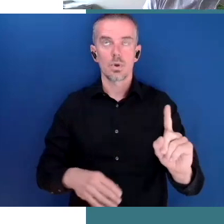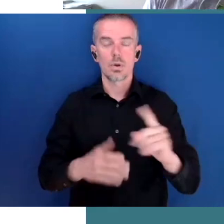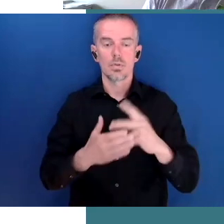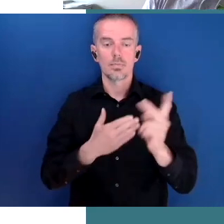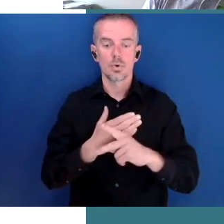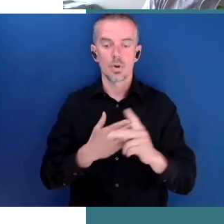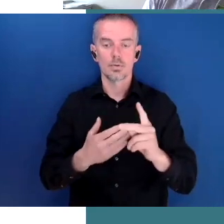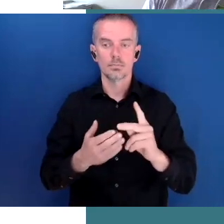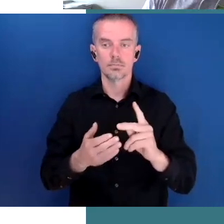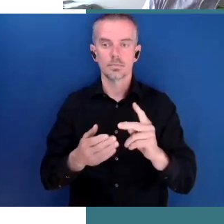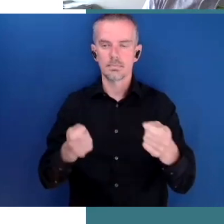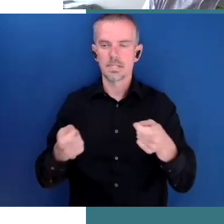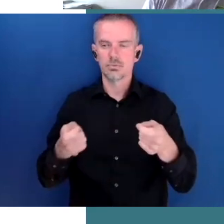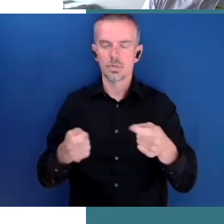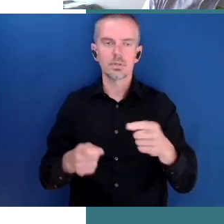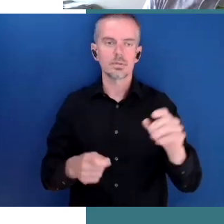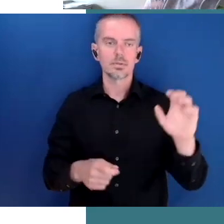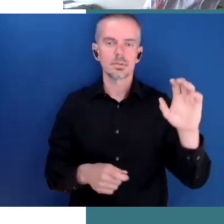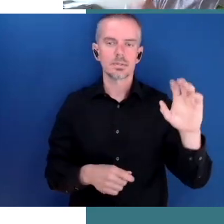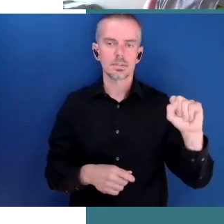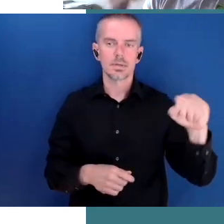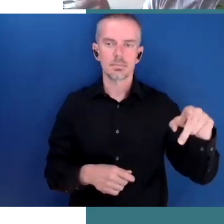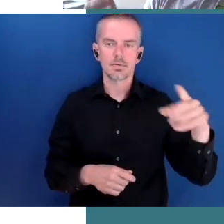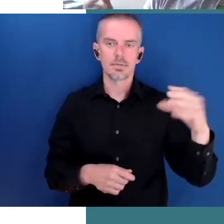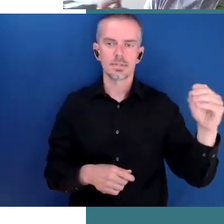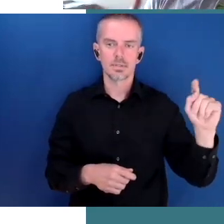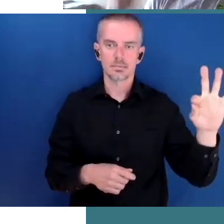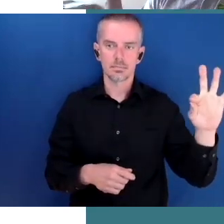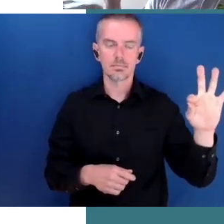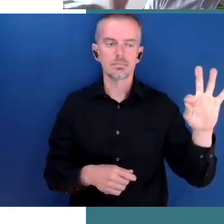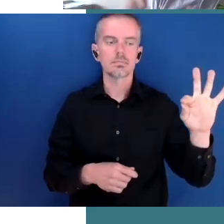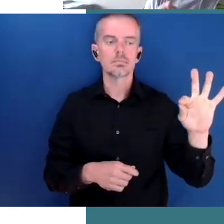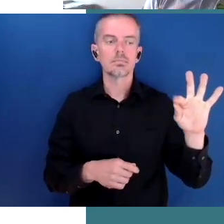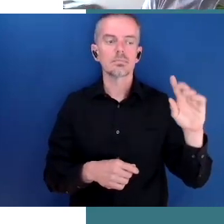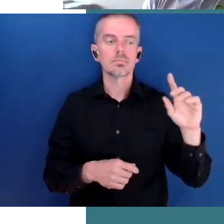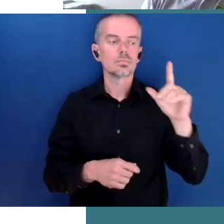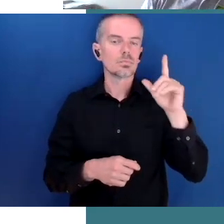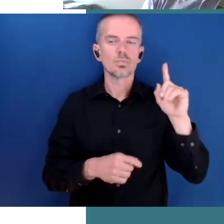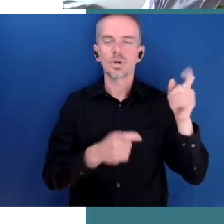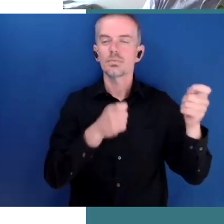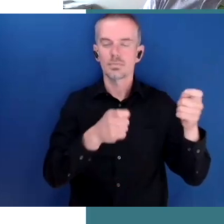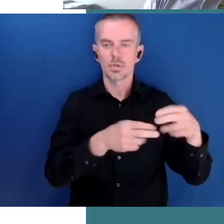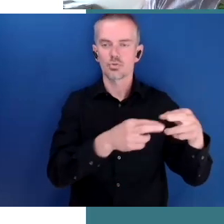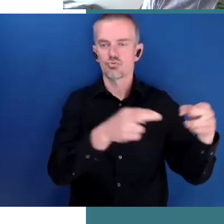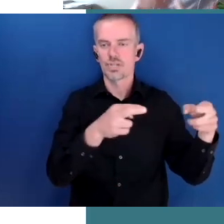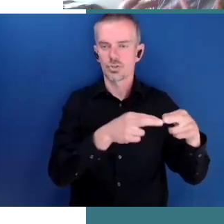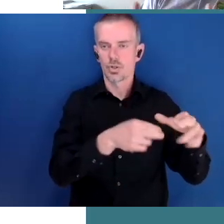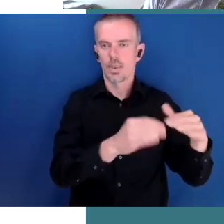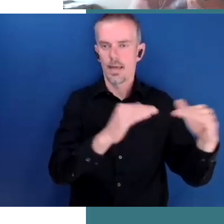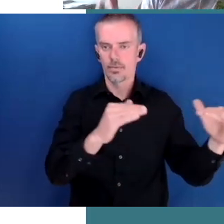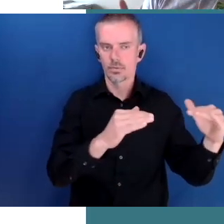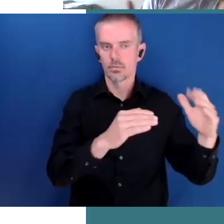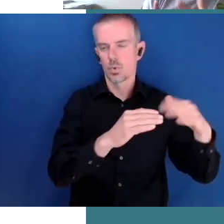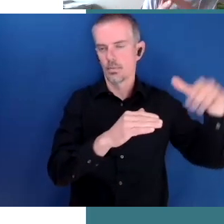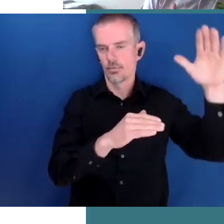administered. We talked kind of those state private tribal forestry programs are administered at the regional level or above in a lot of cases. And so